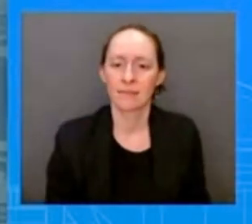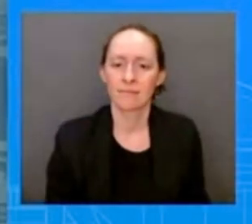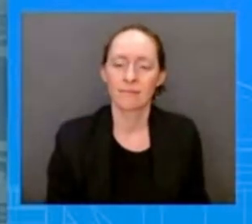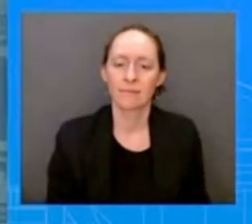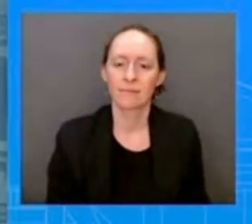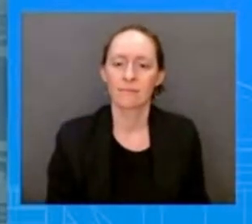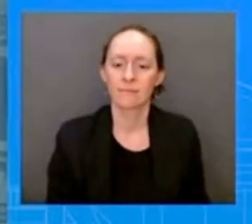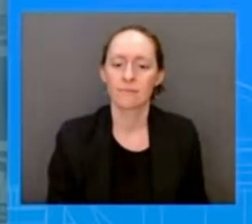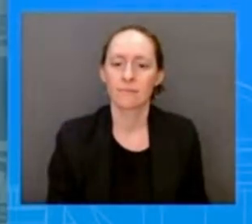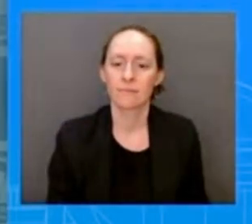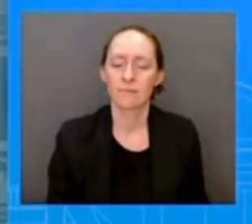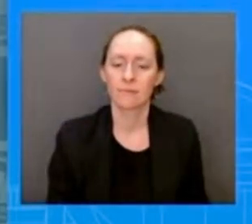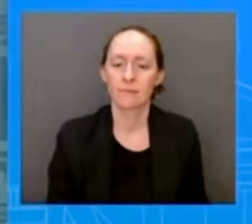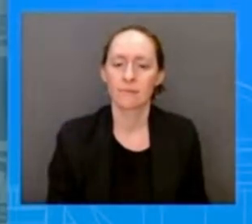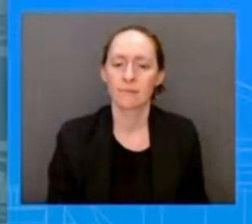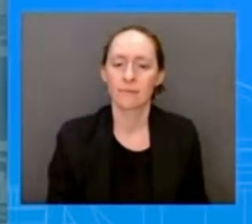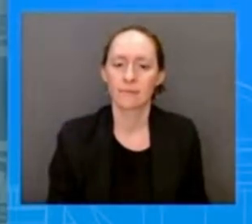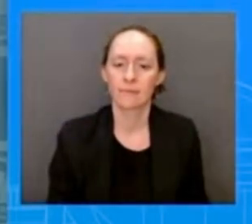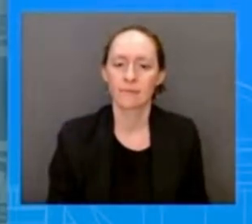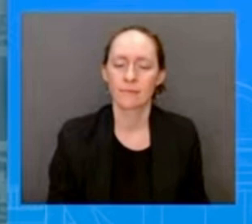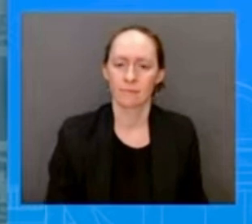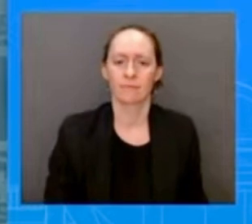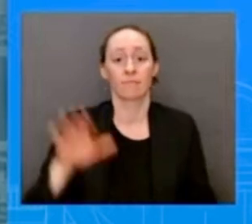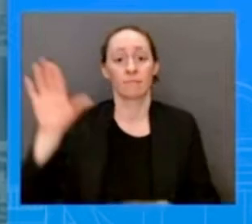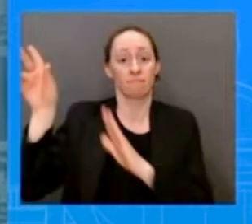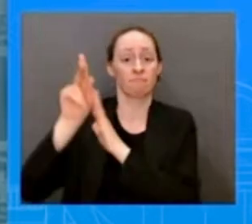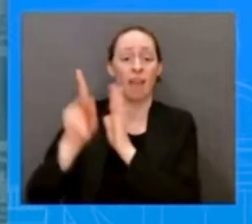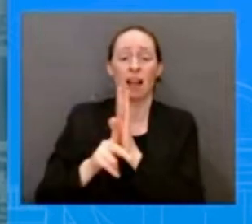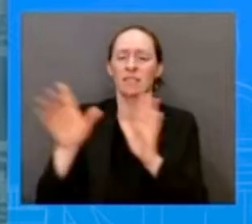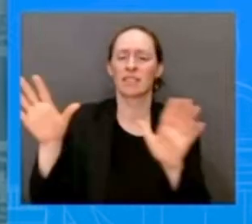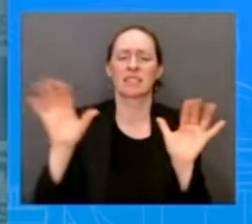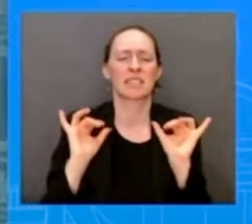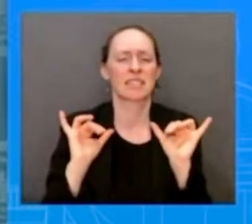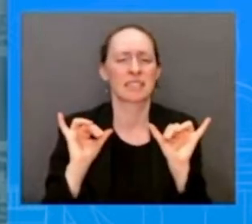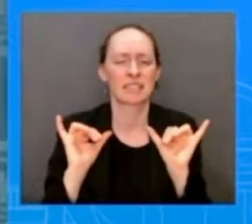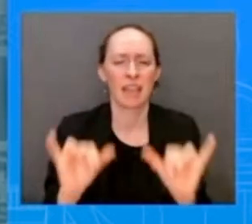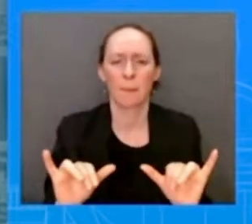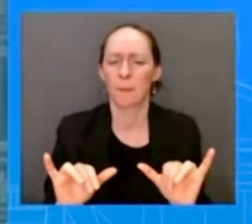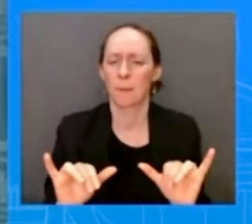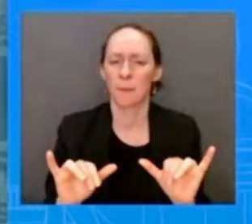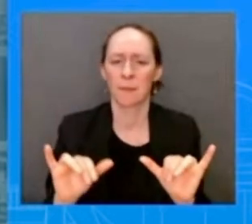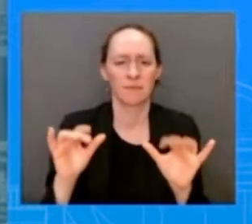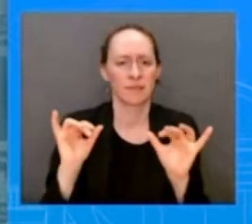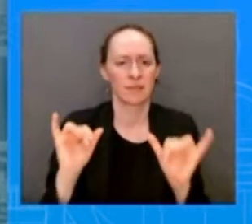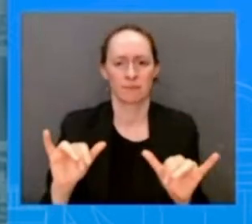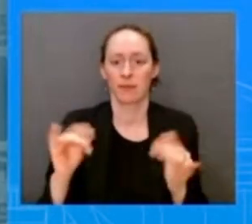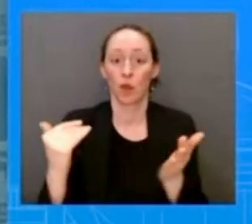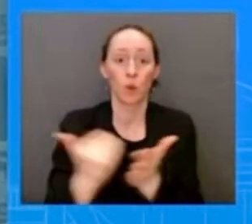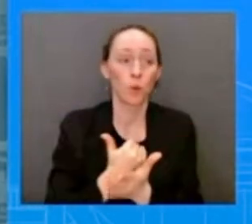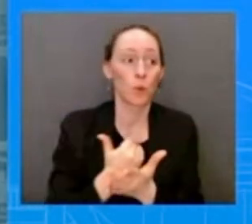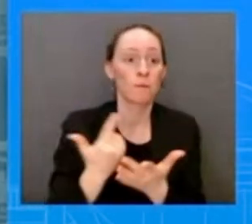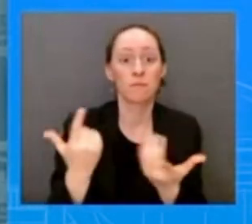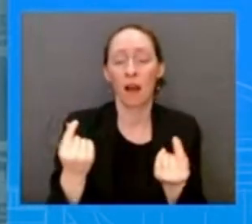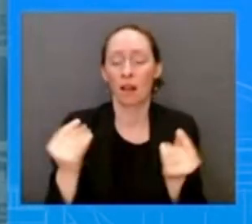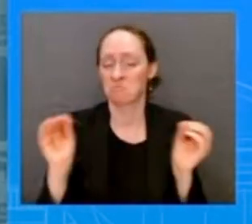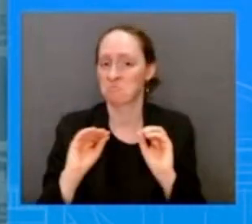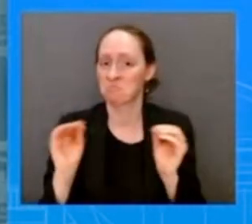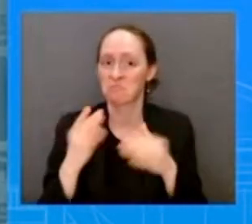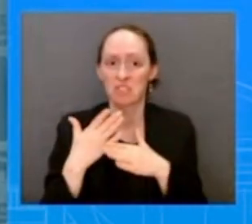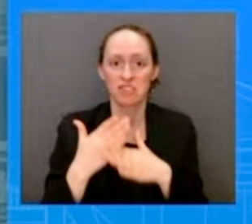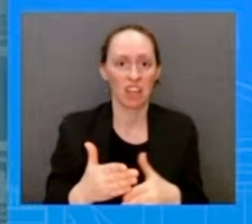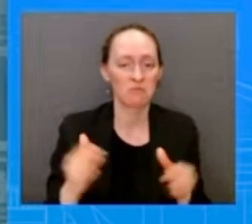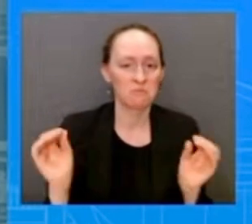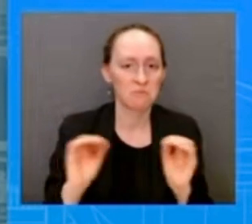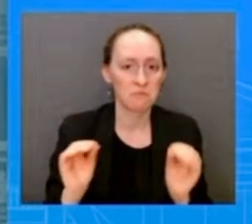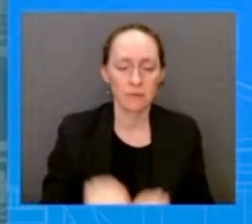His policy has not changed on this. Don't have anything to preview on how to move forward or the next steps. I cannot speak to why